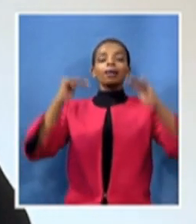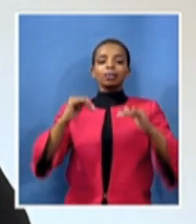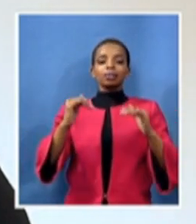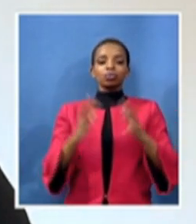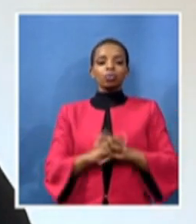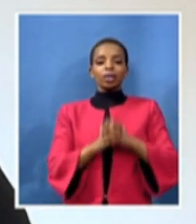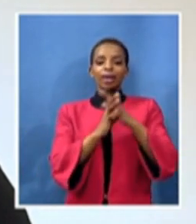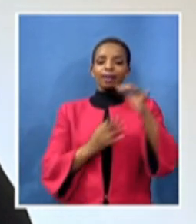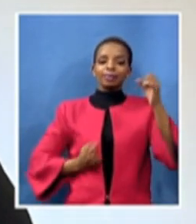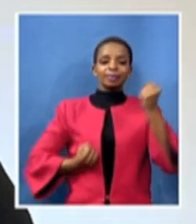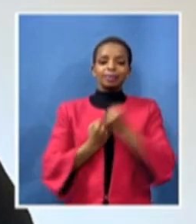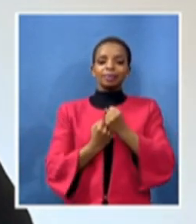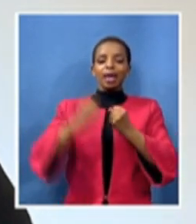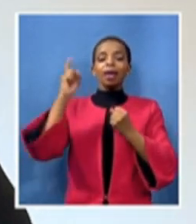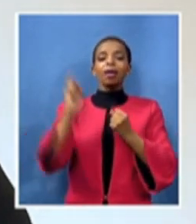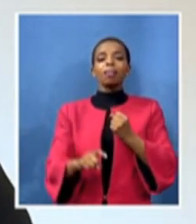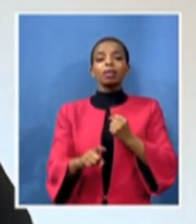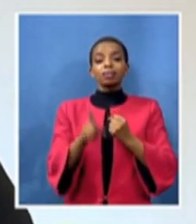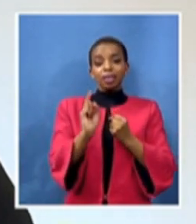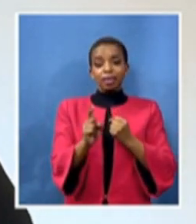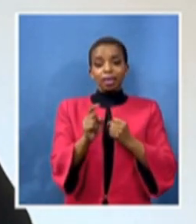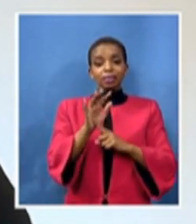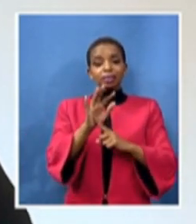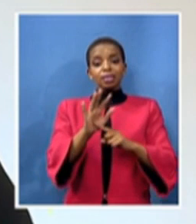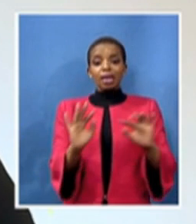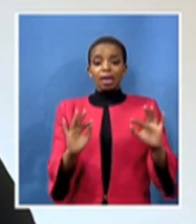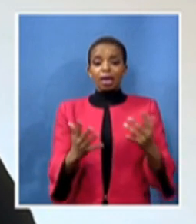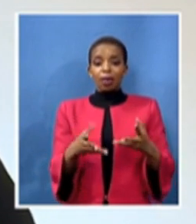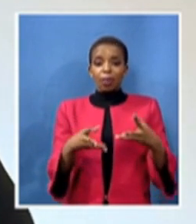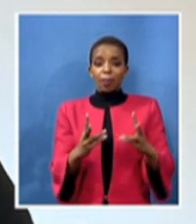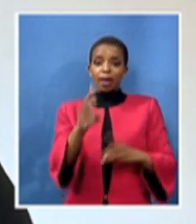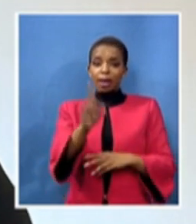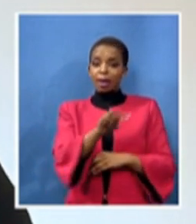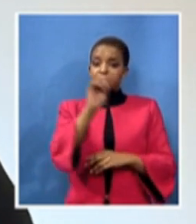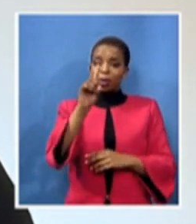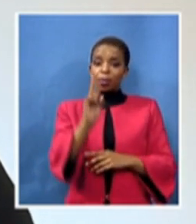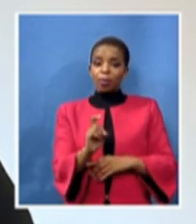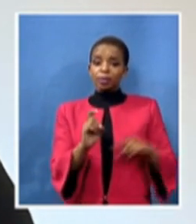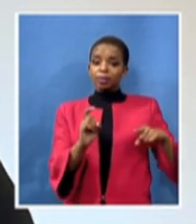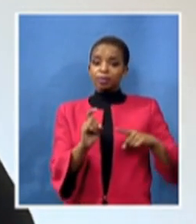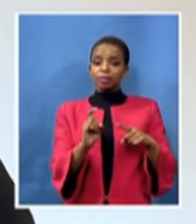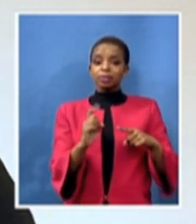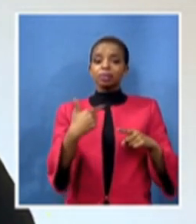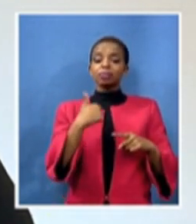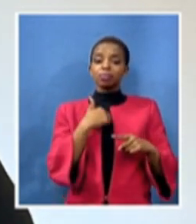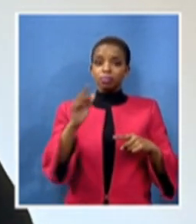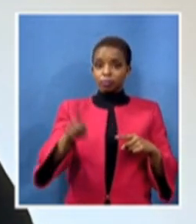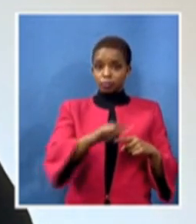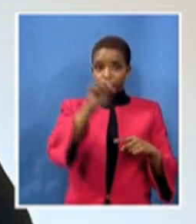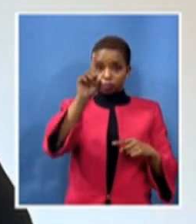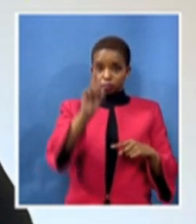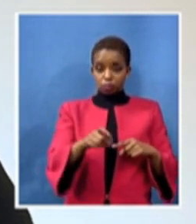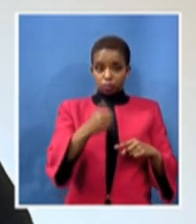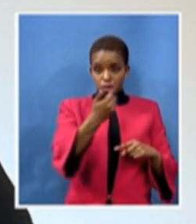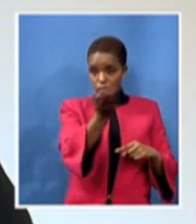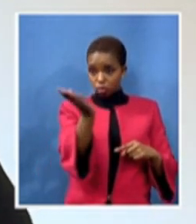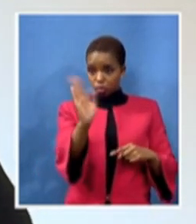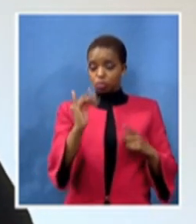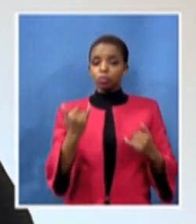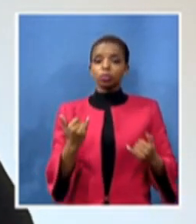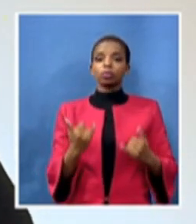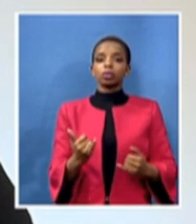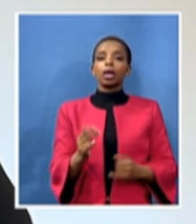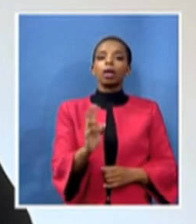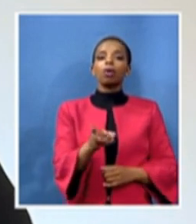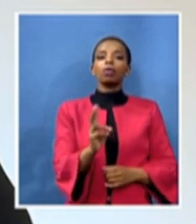question which I will pose to you today as well. There is no doubt that the society